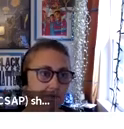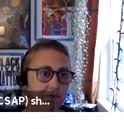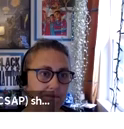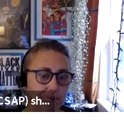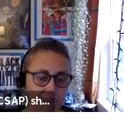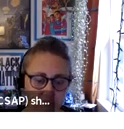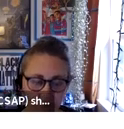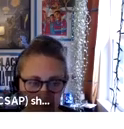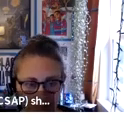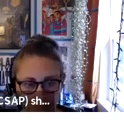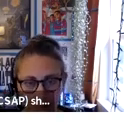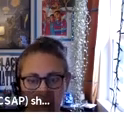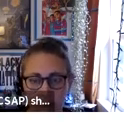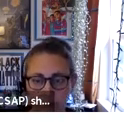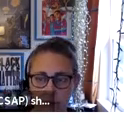share that.